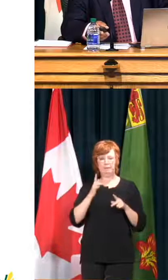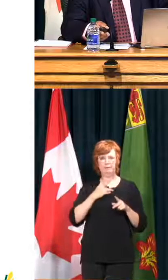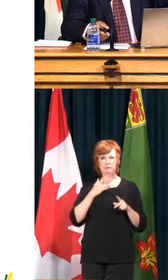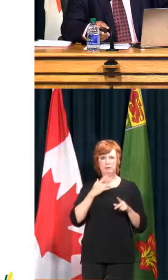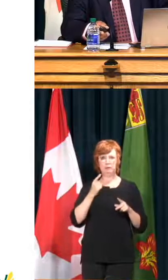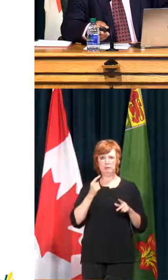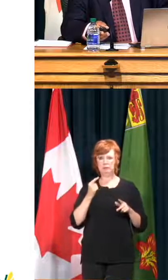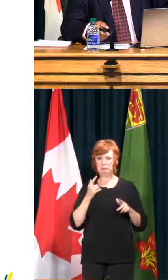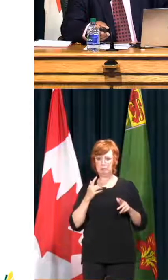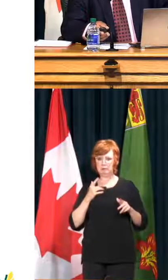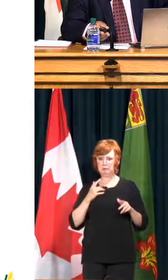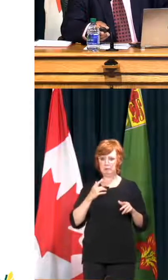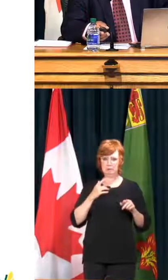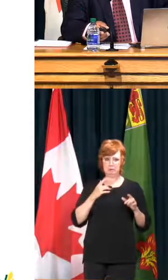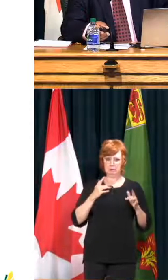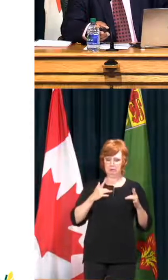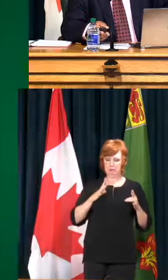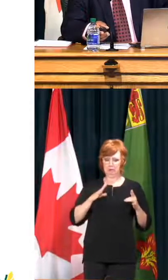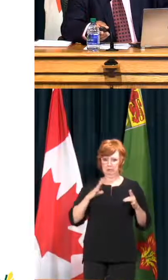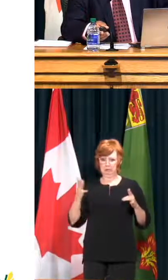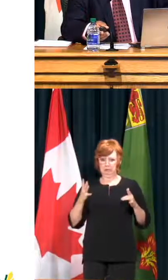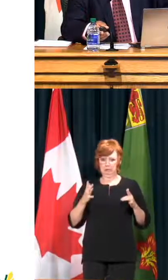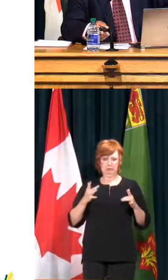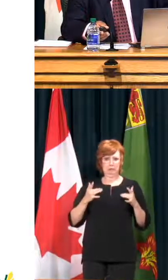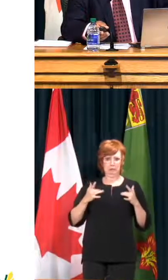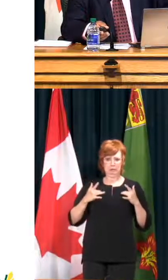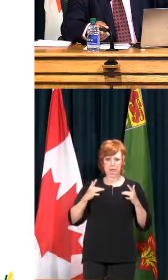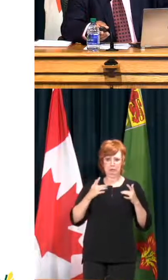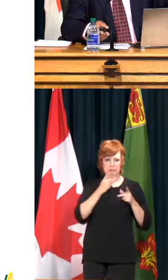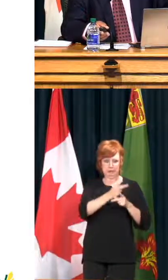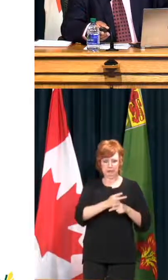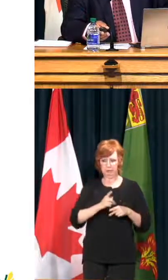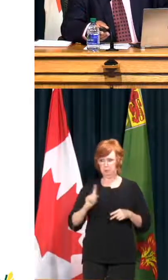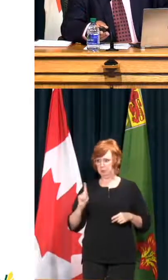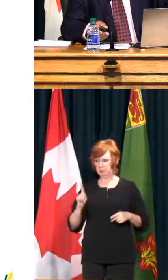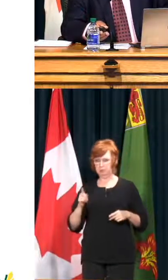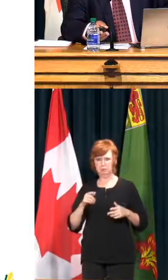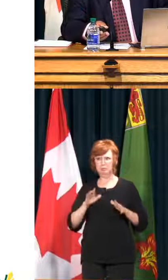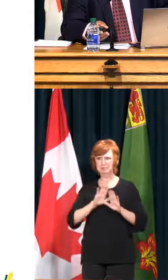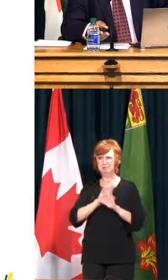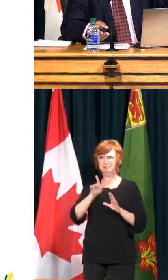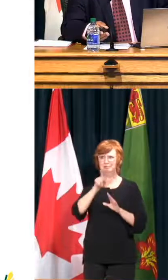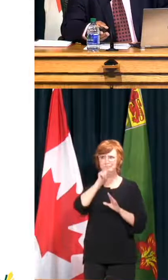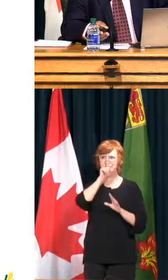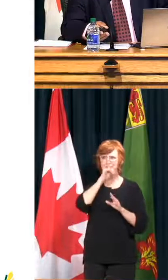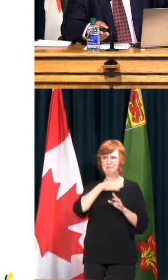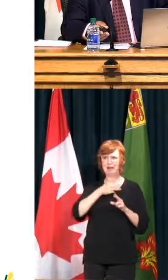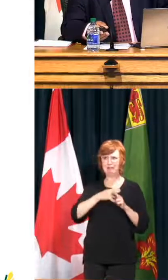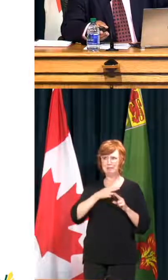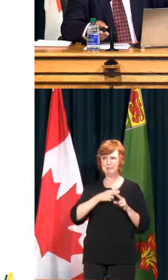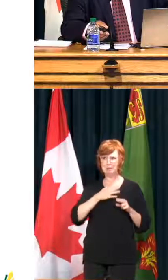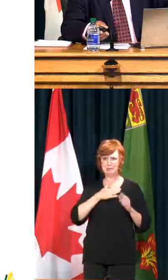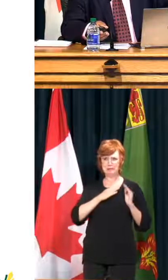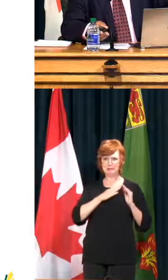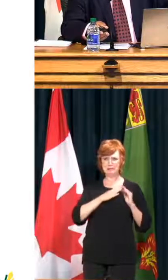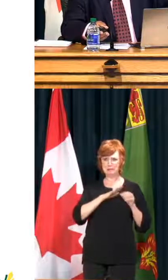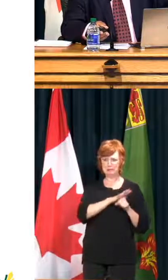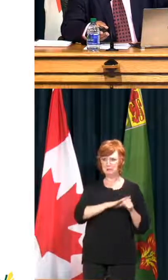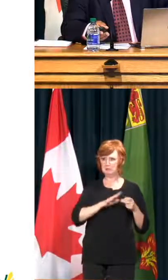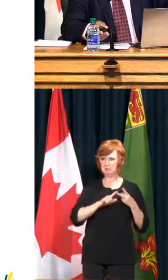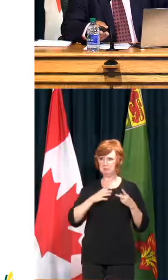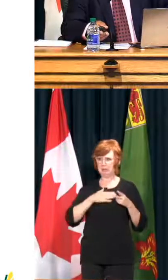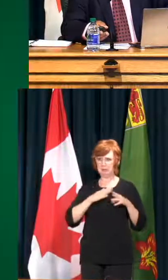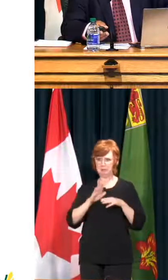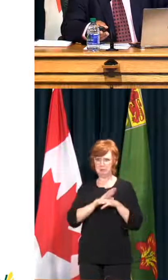open about cases being reported and public service announcements naming businesses. And we all need to respect the fact that, just because a business